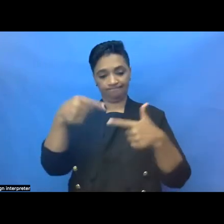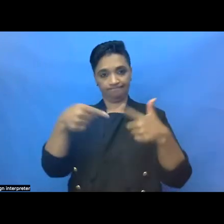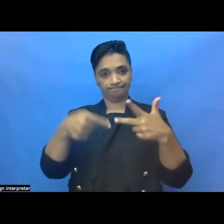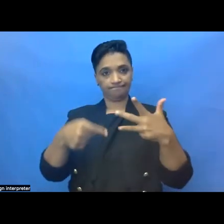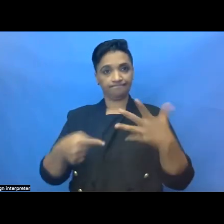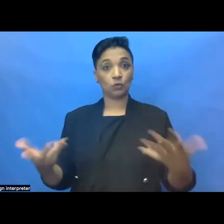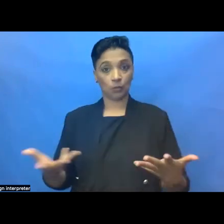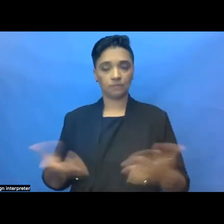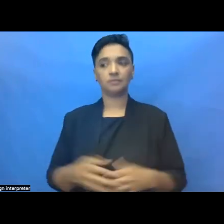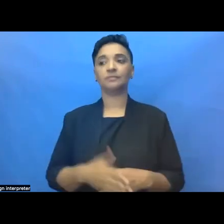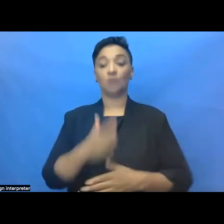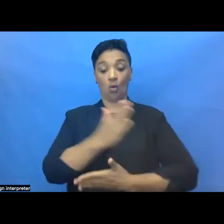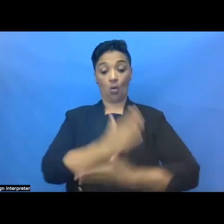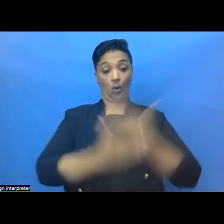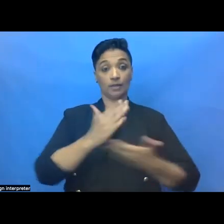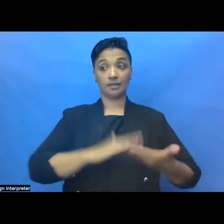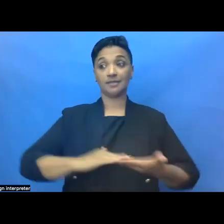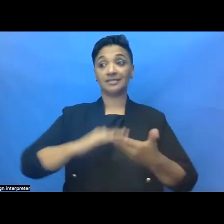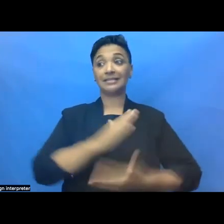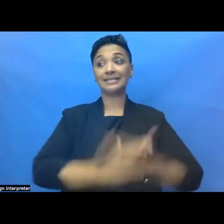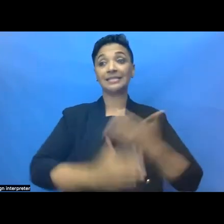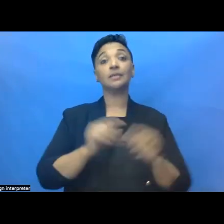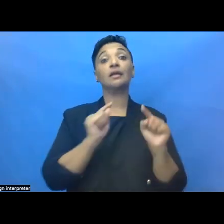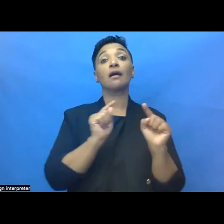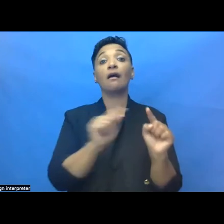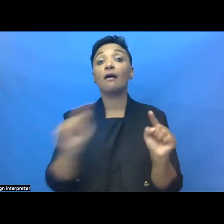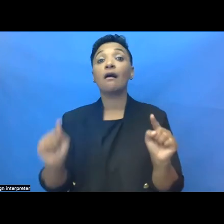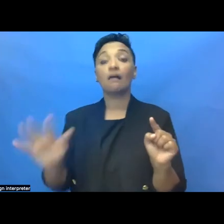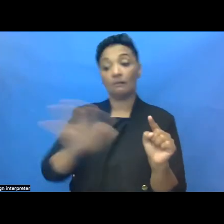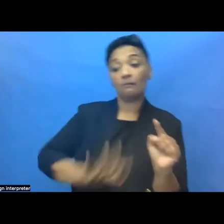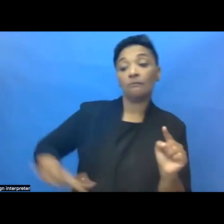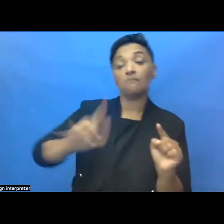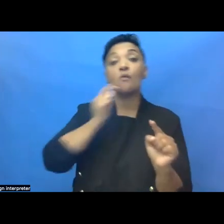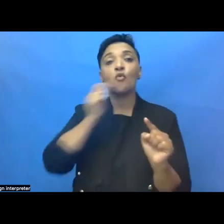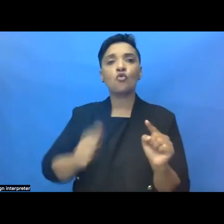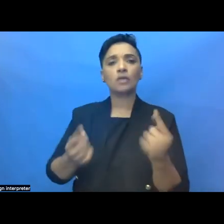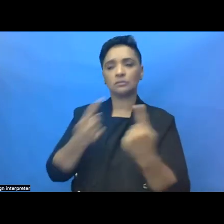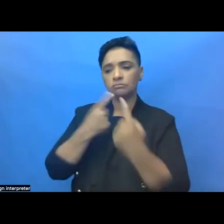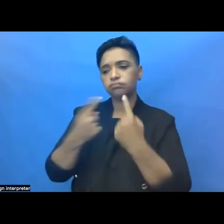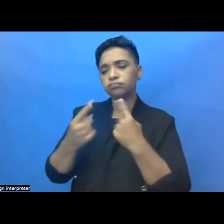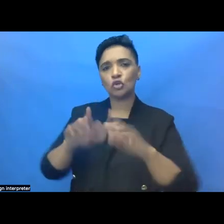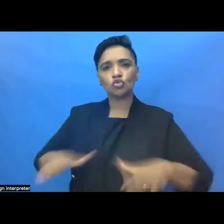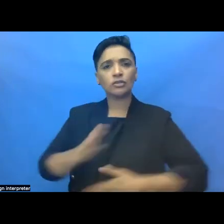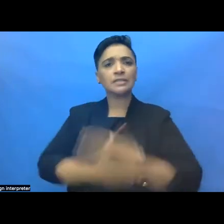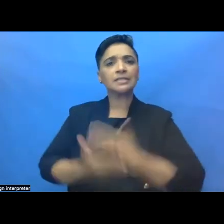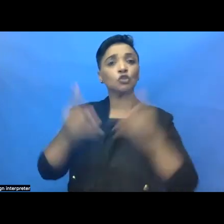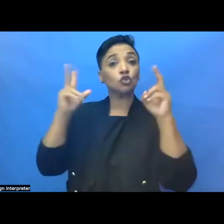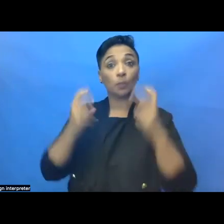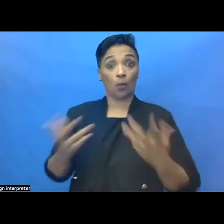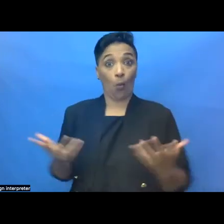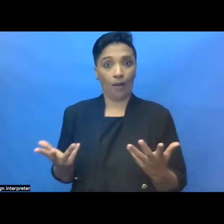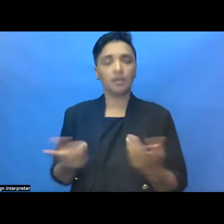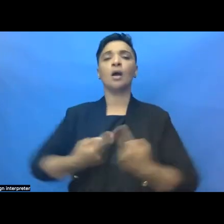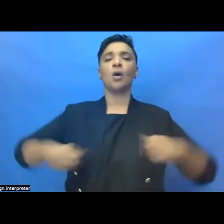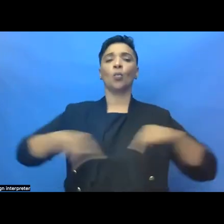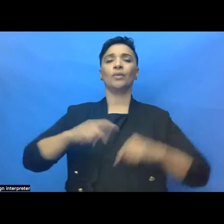with disabilities in Ukraine and further afield who are engaged on these issues, from my perspective, I think we really need to start thinking